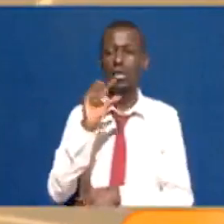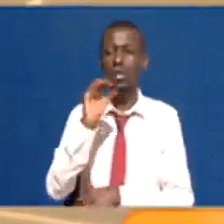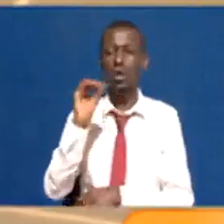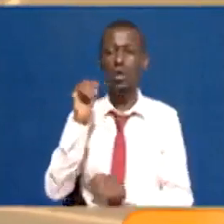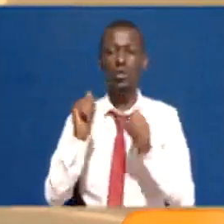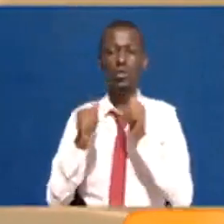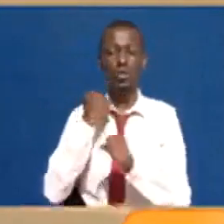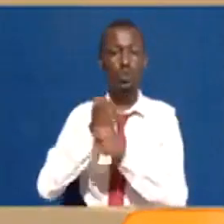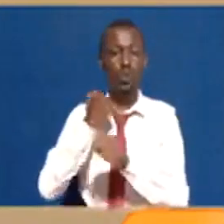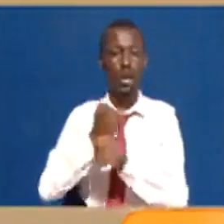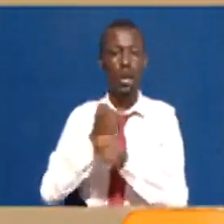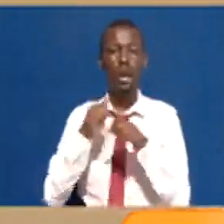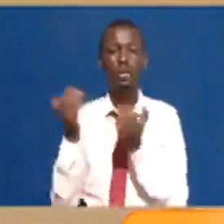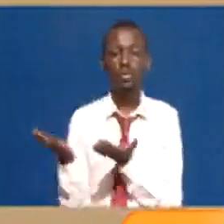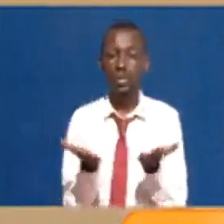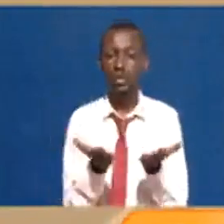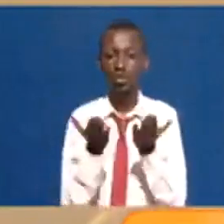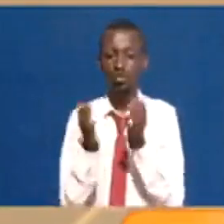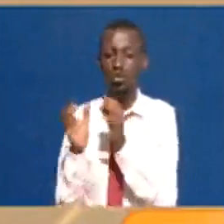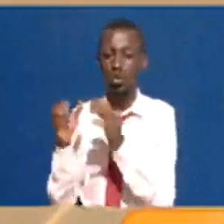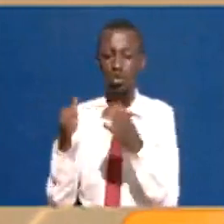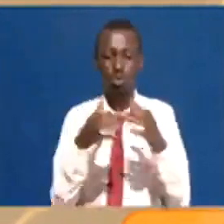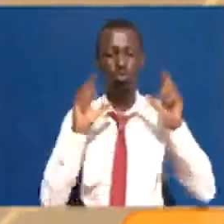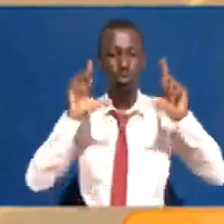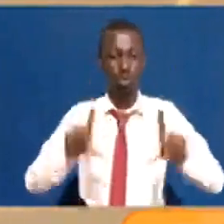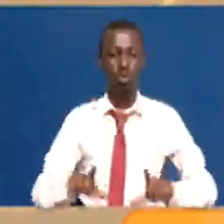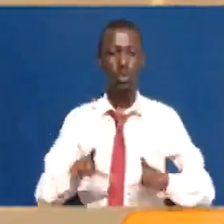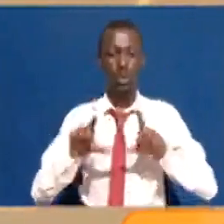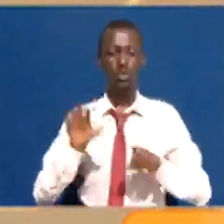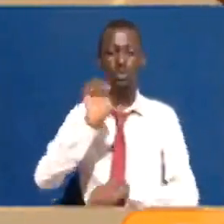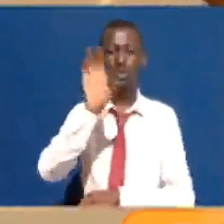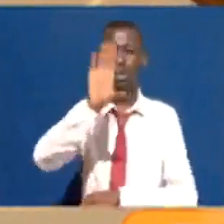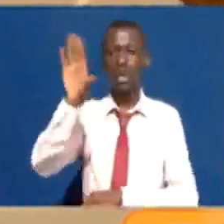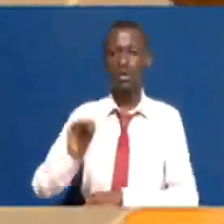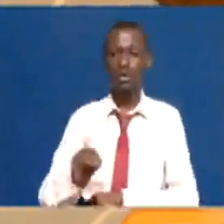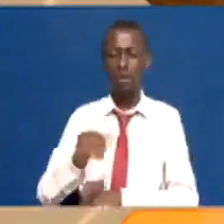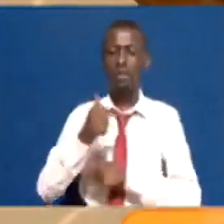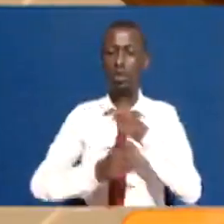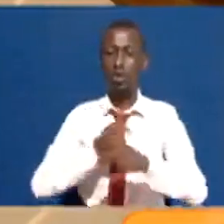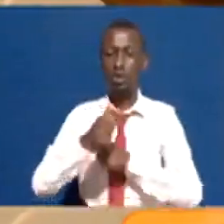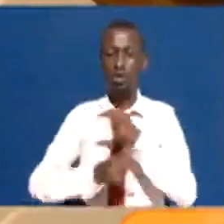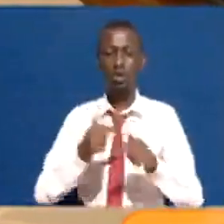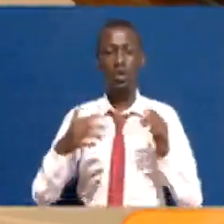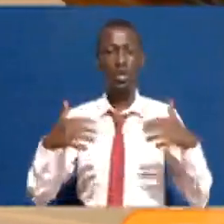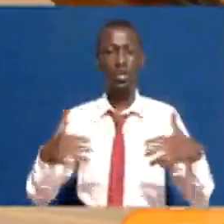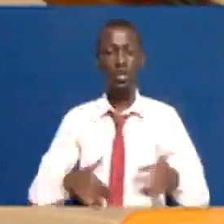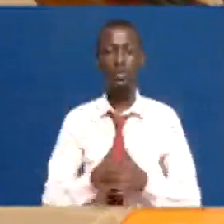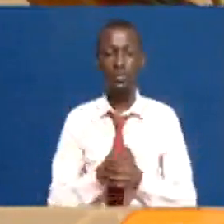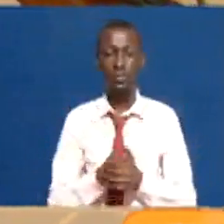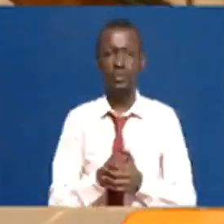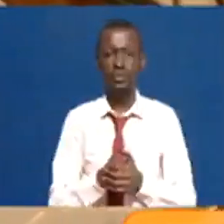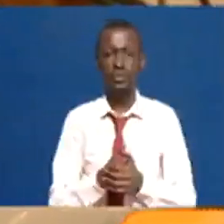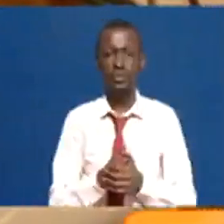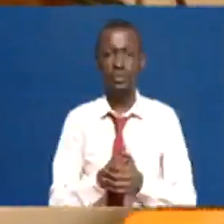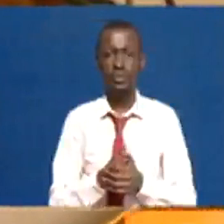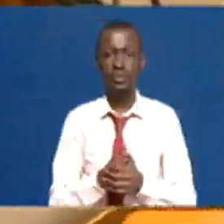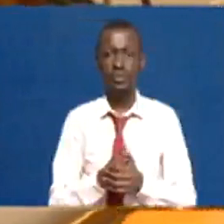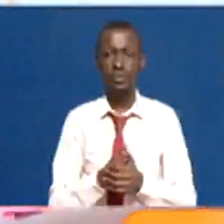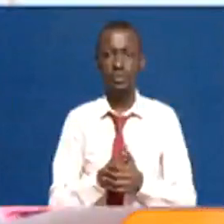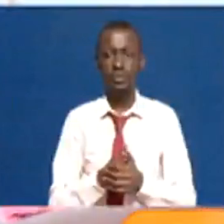to improve the livelihoods of communities in East Africa through sustainable agriculture. So that they're able to diversify